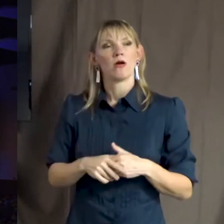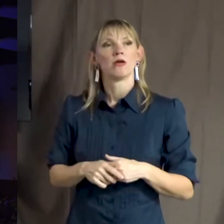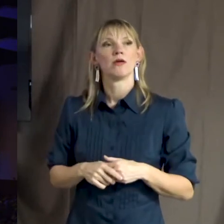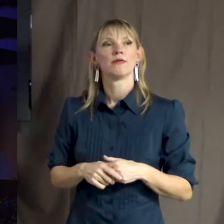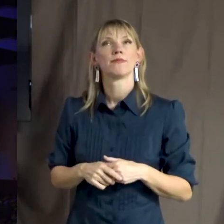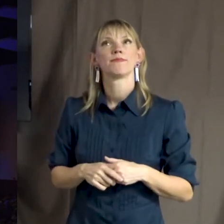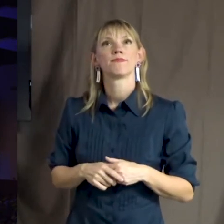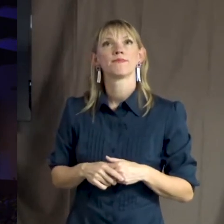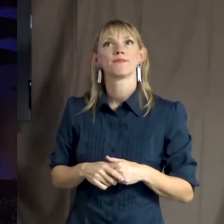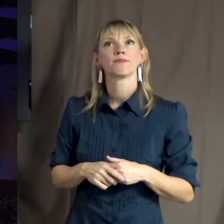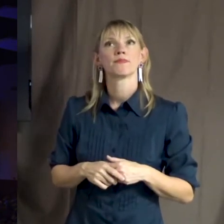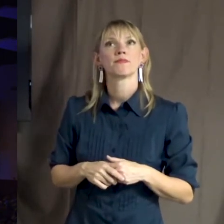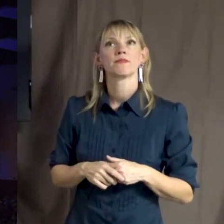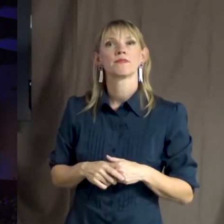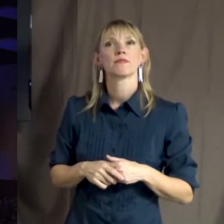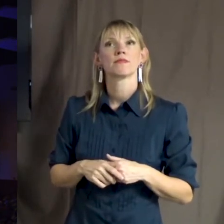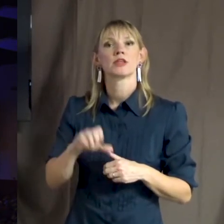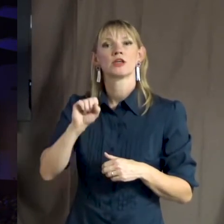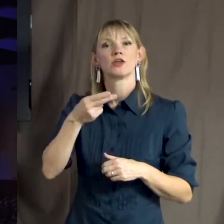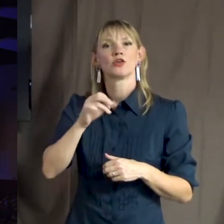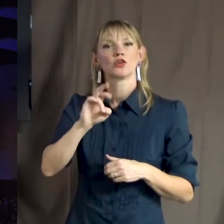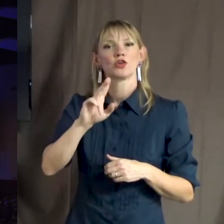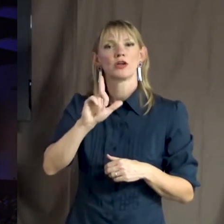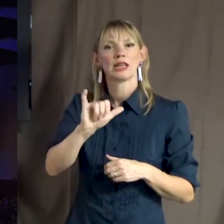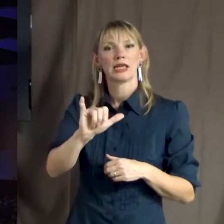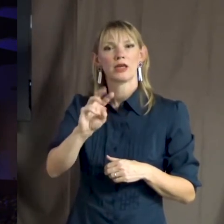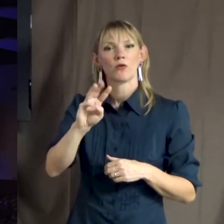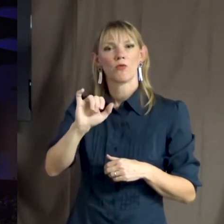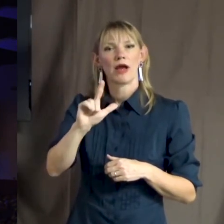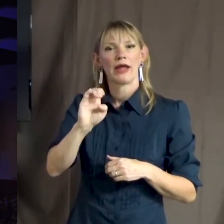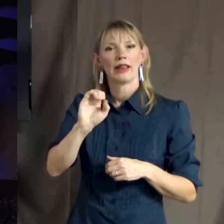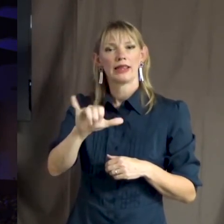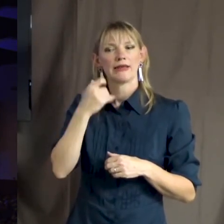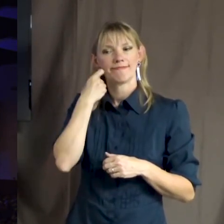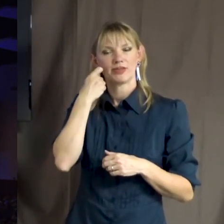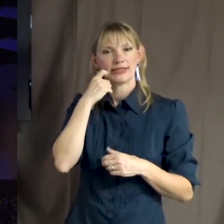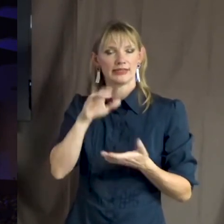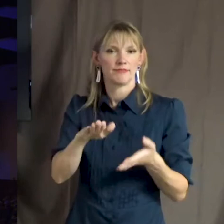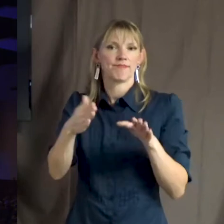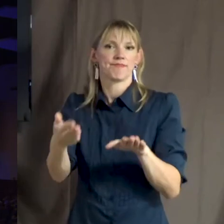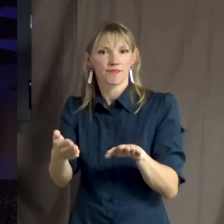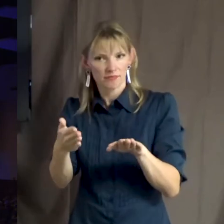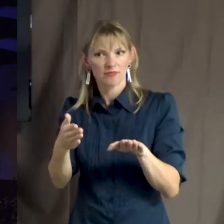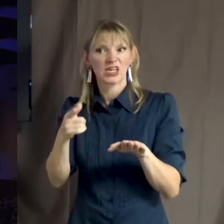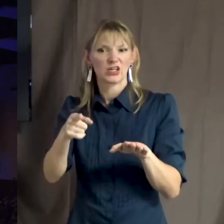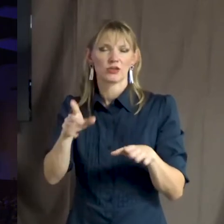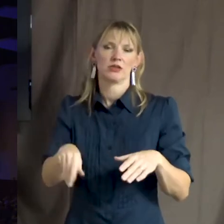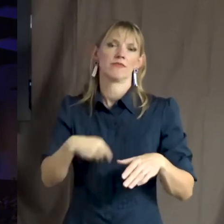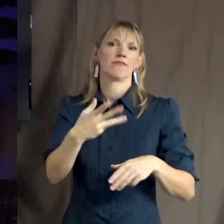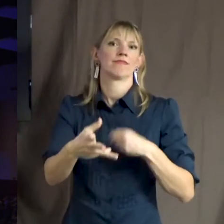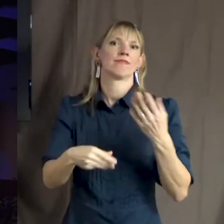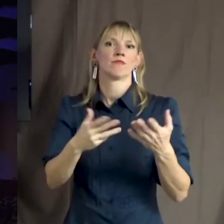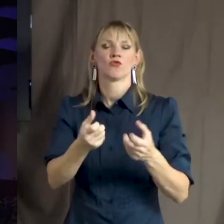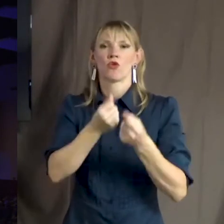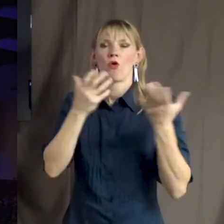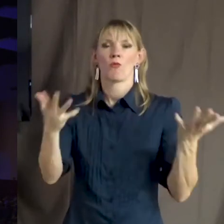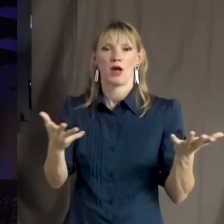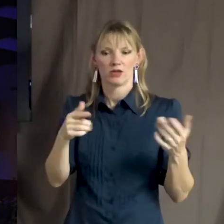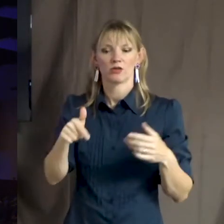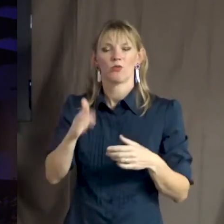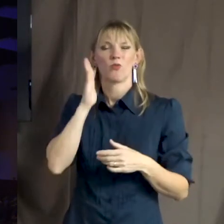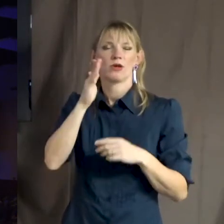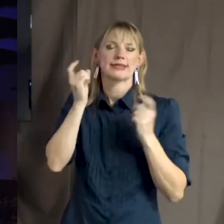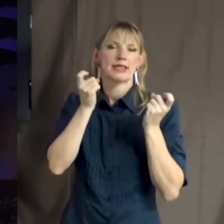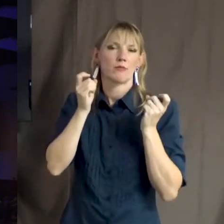a longtime congregant named Shirley Wiley, who recently made her transition and made so many contributions to this church. We're celebrating her life on